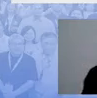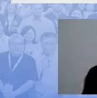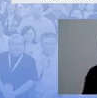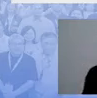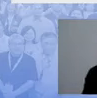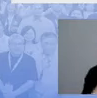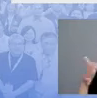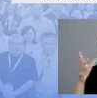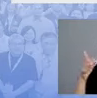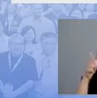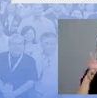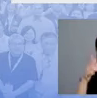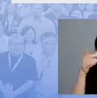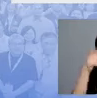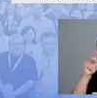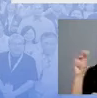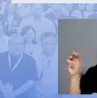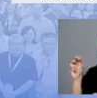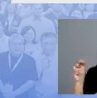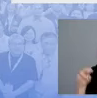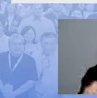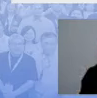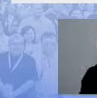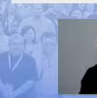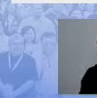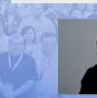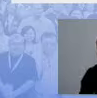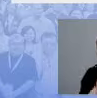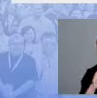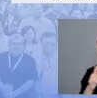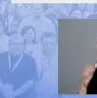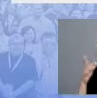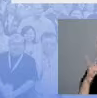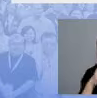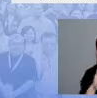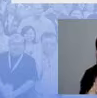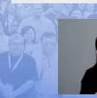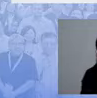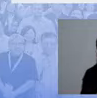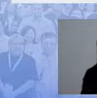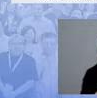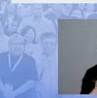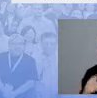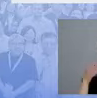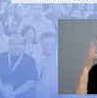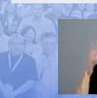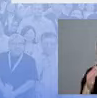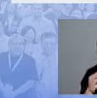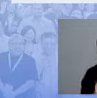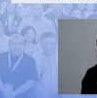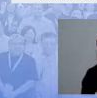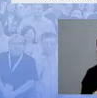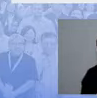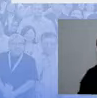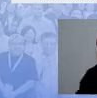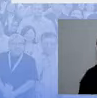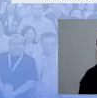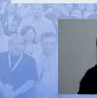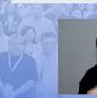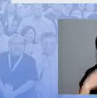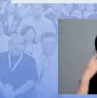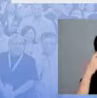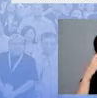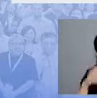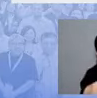connecting grassroots to be an active partner into national monitoring, national decision making. So I think given